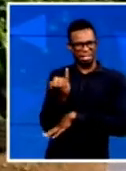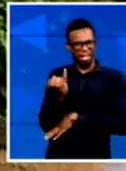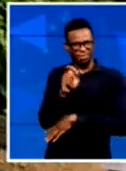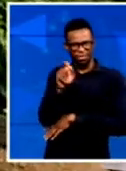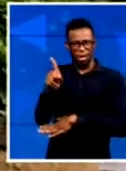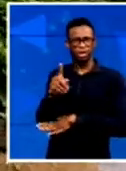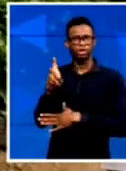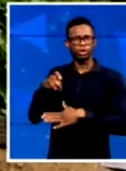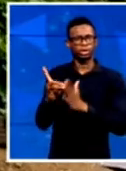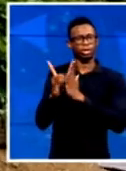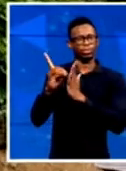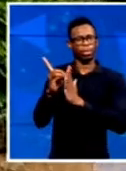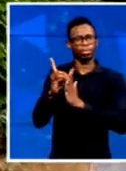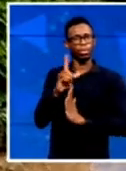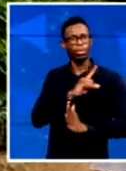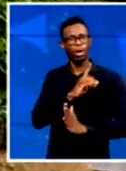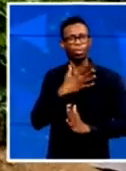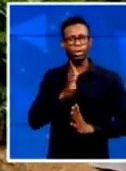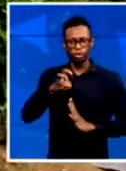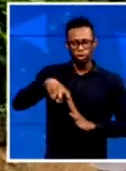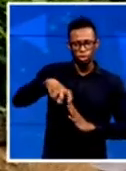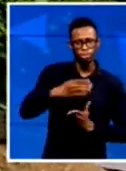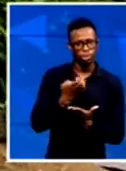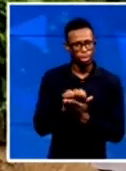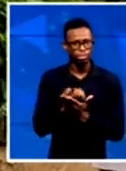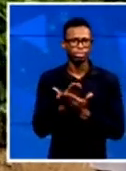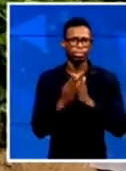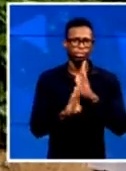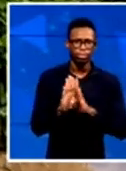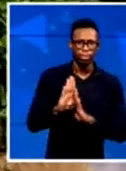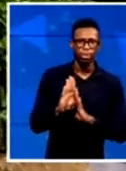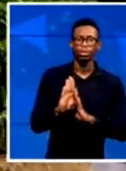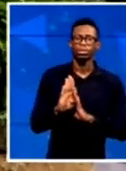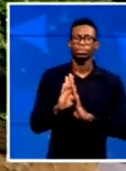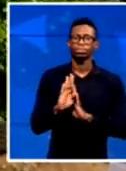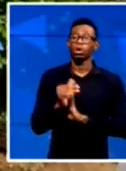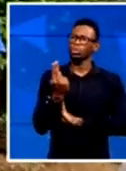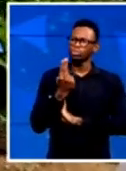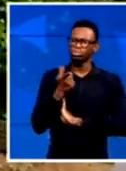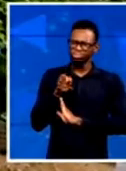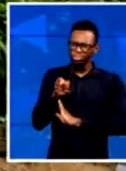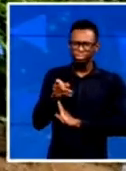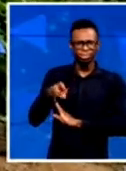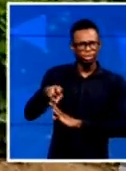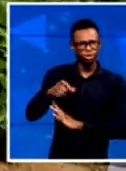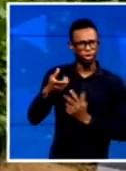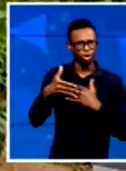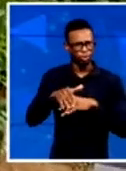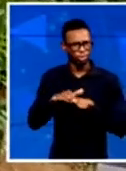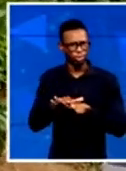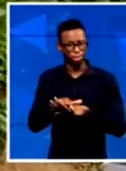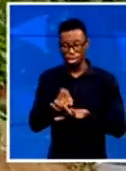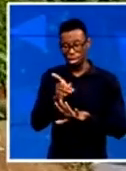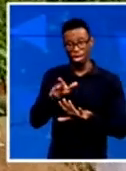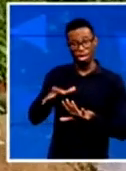economy, as well as just making it inclusive. The KZN South Coast has so much to offer beyond the